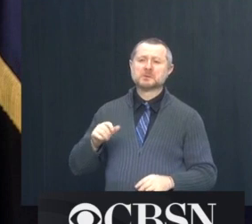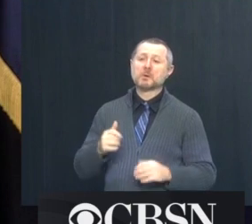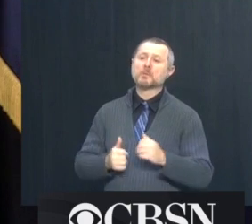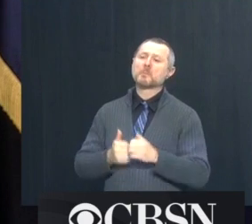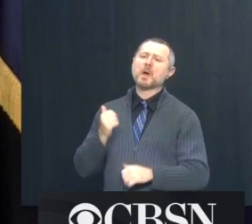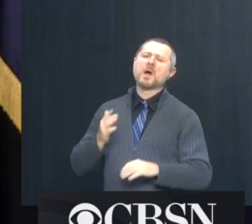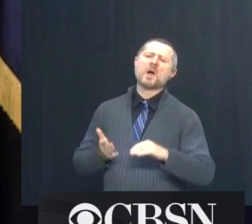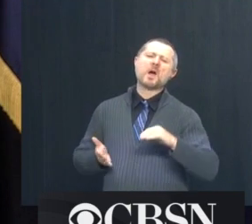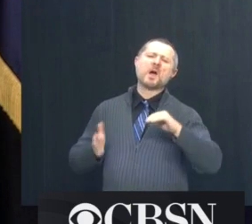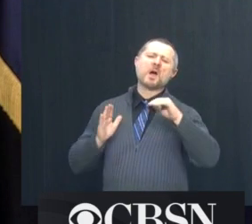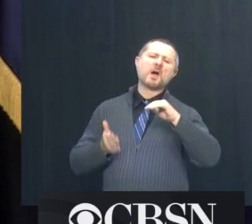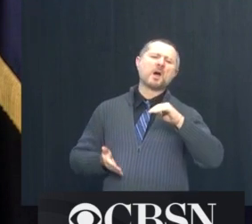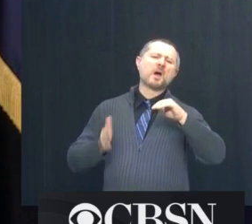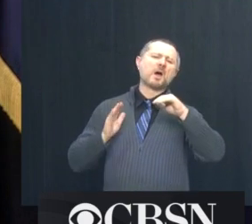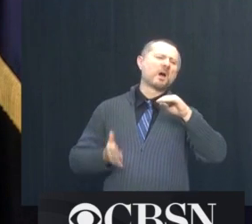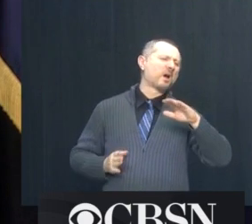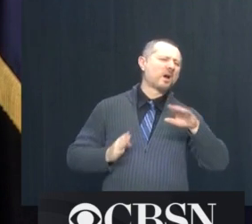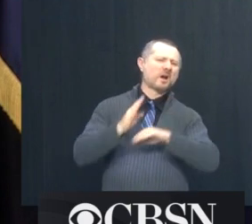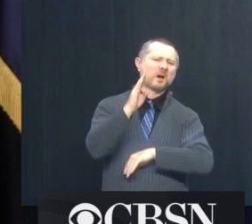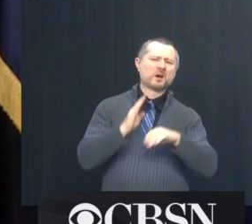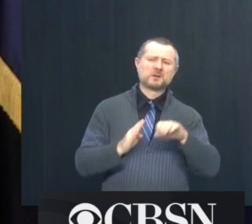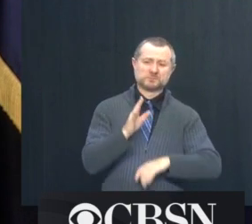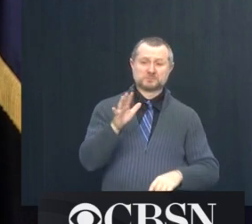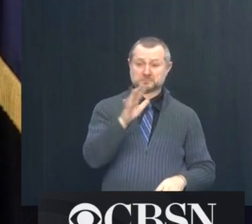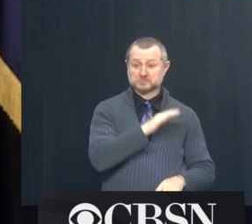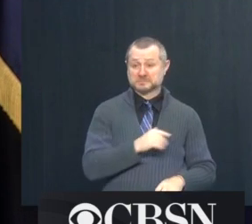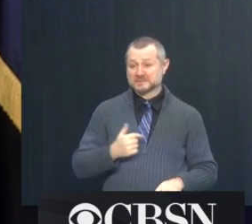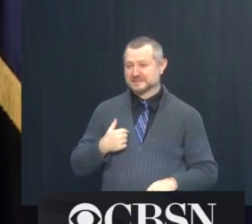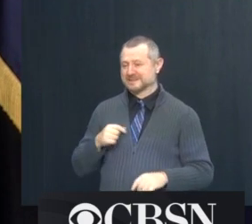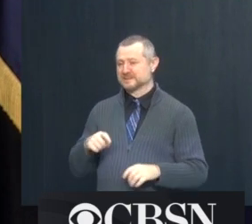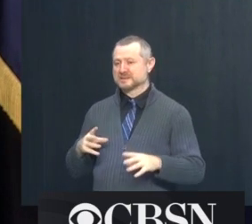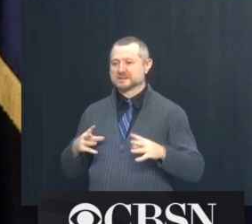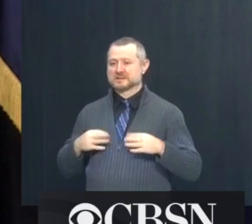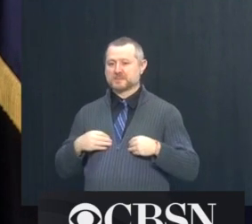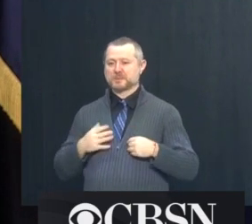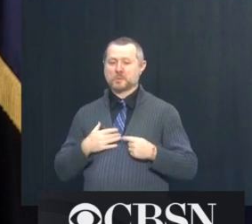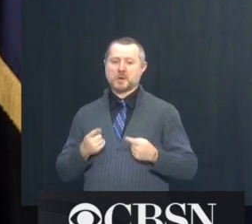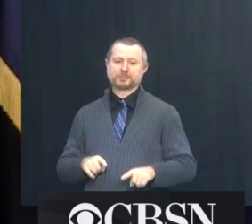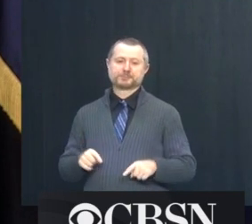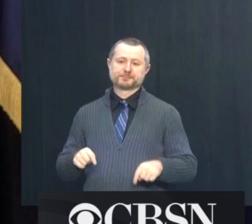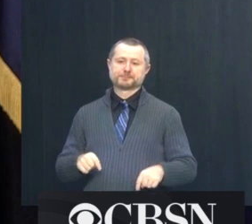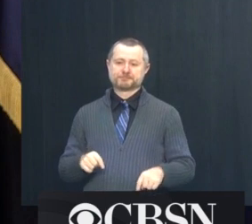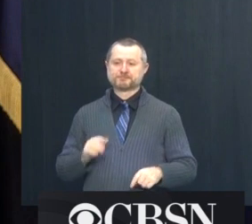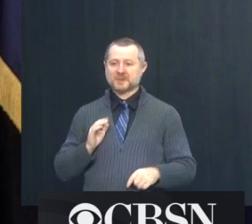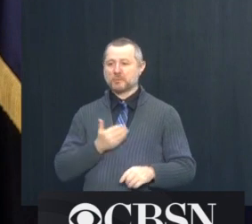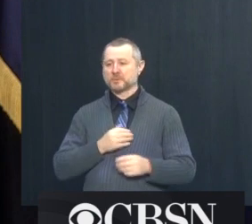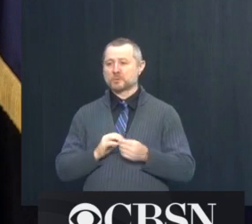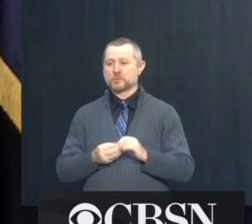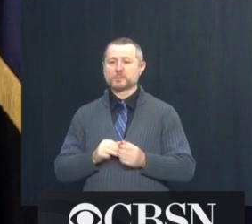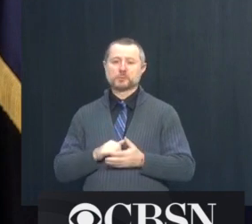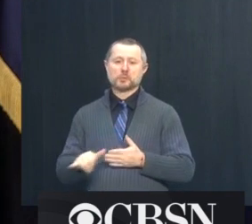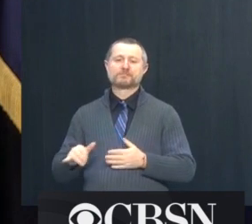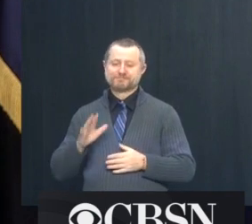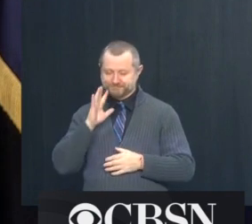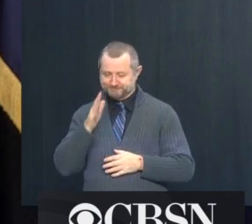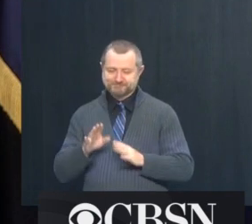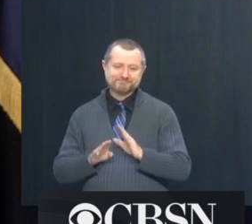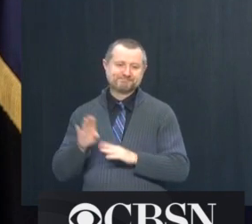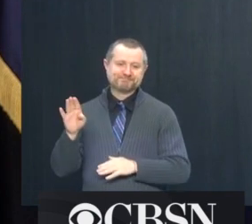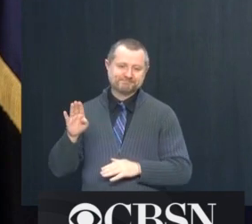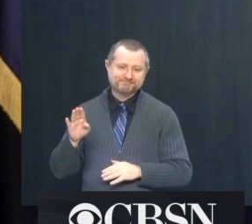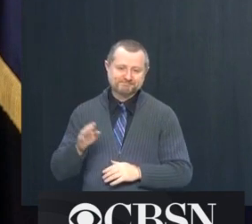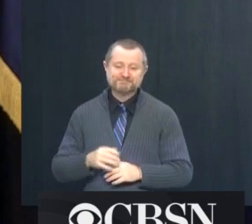At one point, you have to understand that recognize the reality that the cases are going to go up. I want to